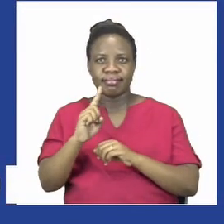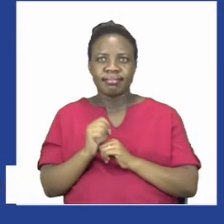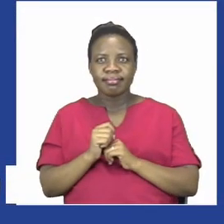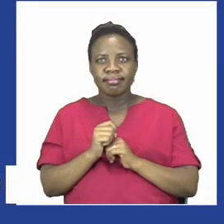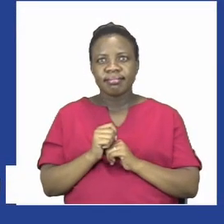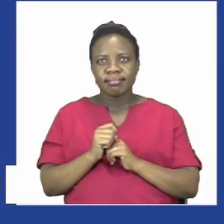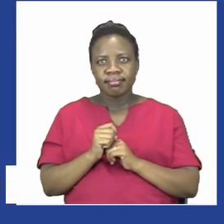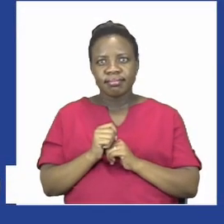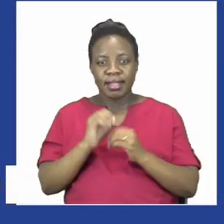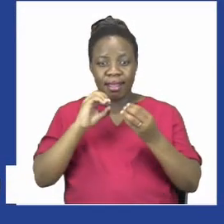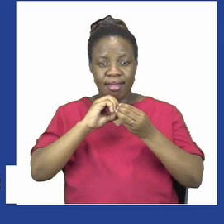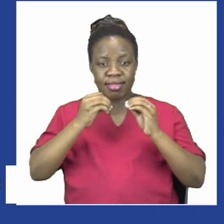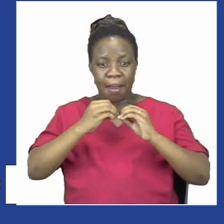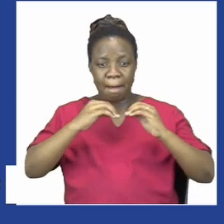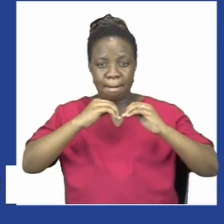Today we'll do phonics,